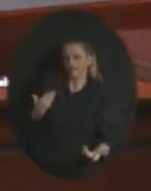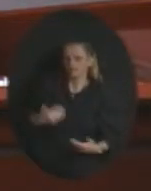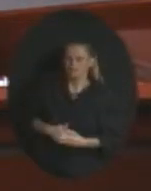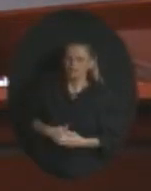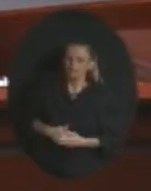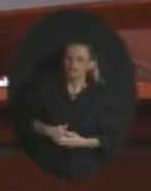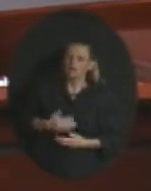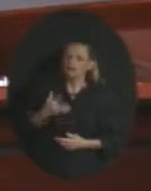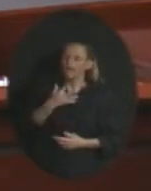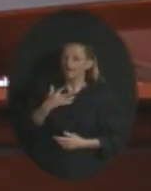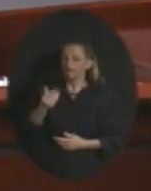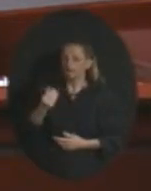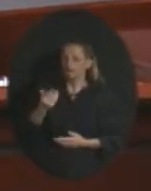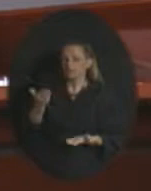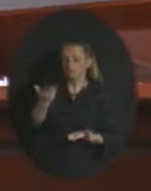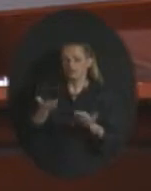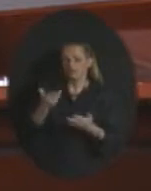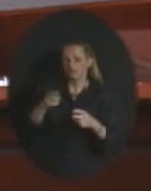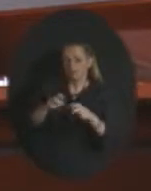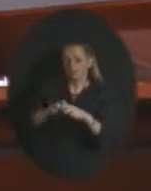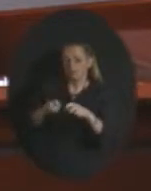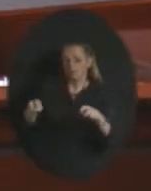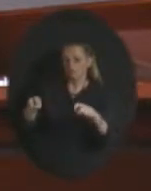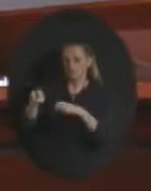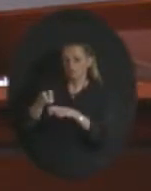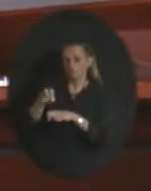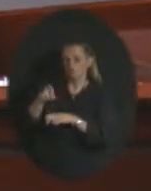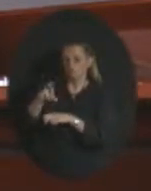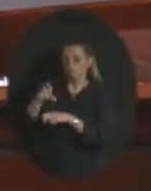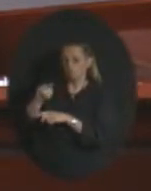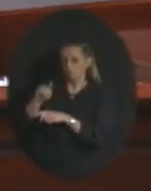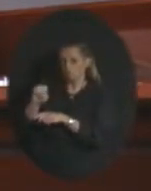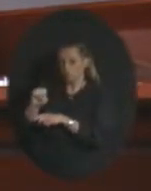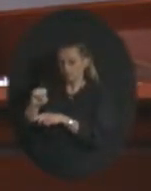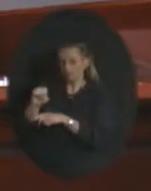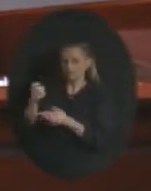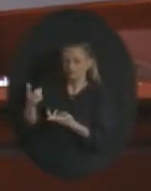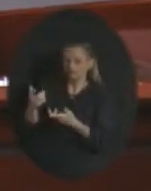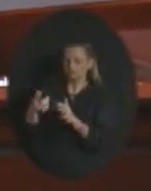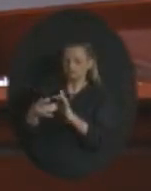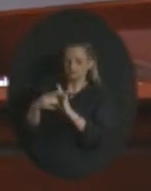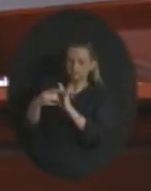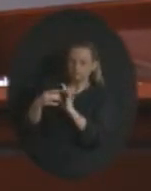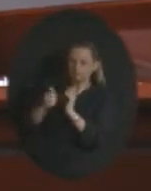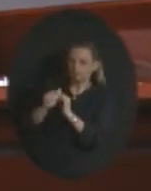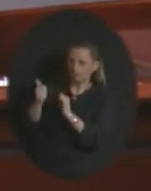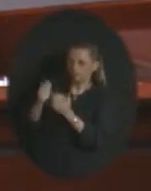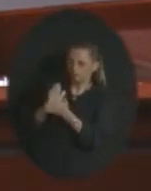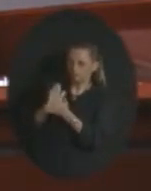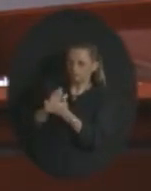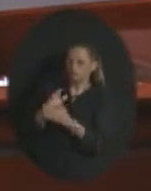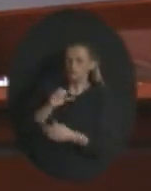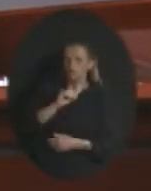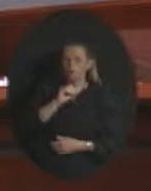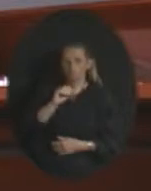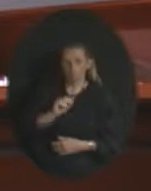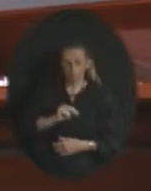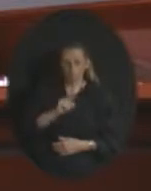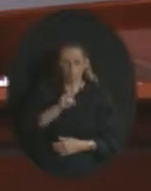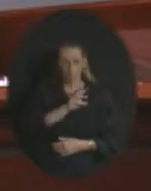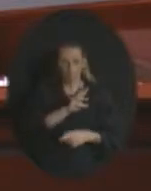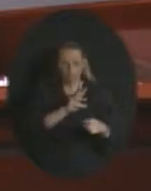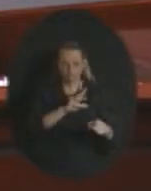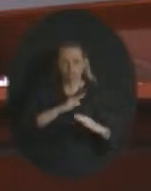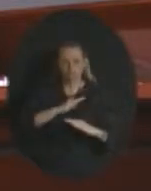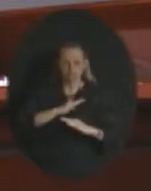school district, and we could probably accommodate three of our four high schools that way next year. Olathe Northwest would be content to still do theirs